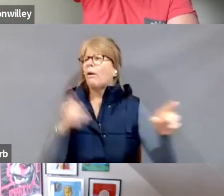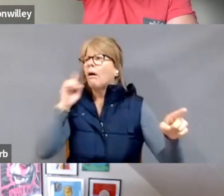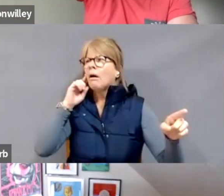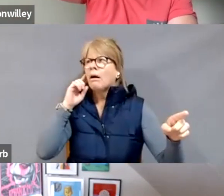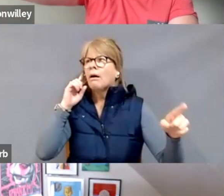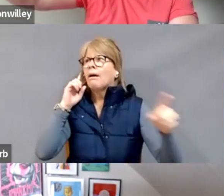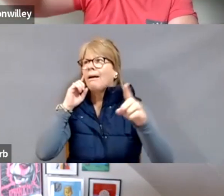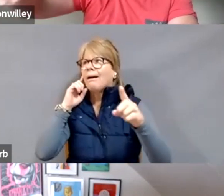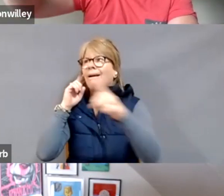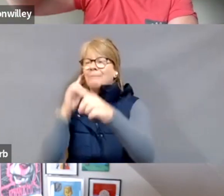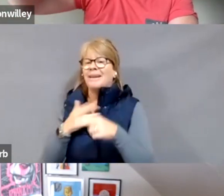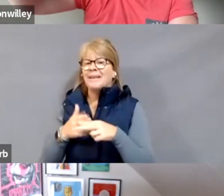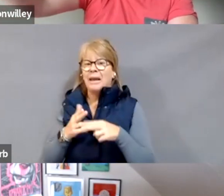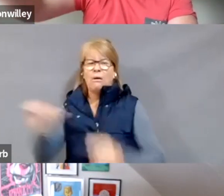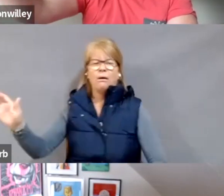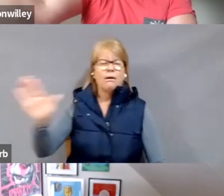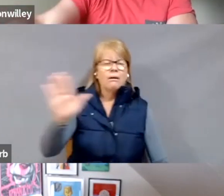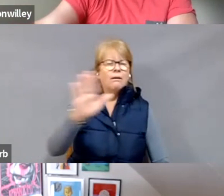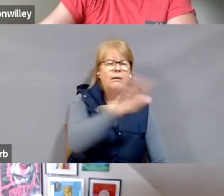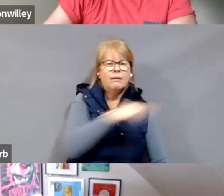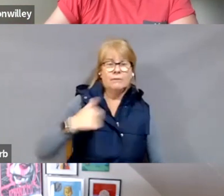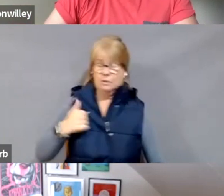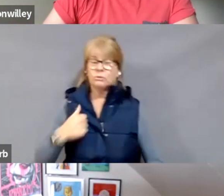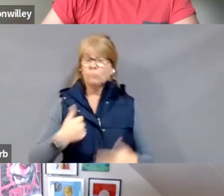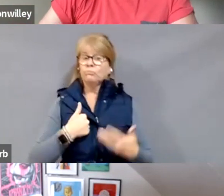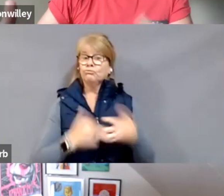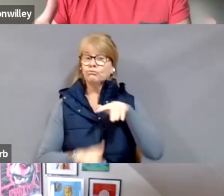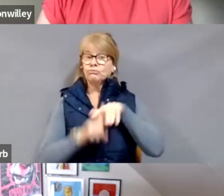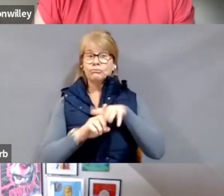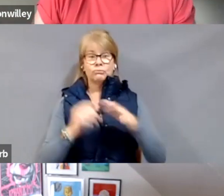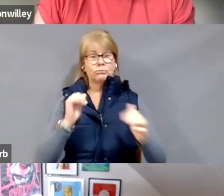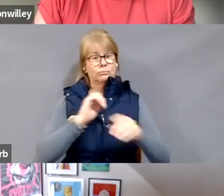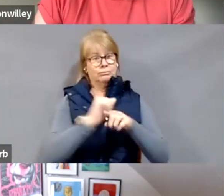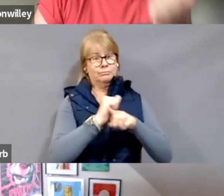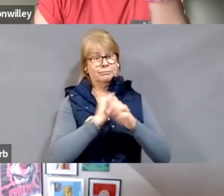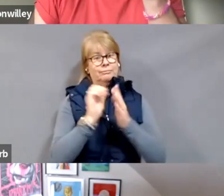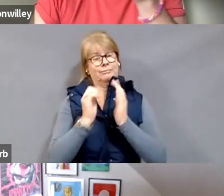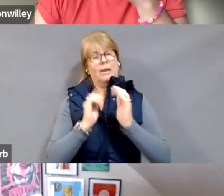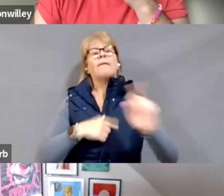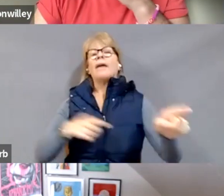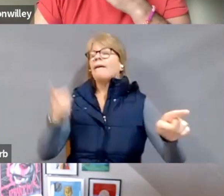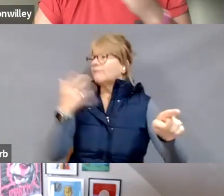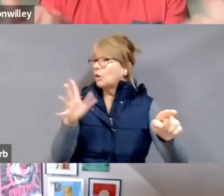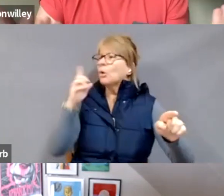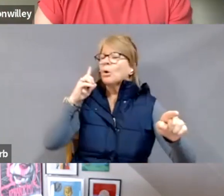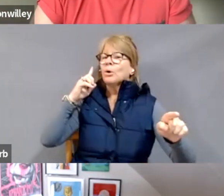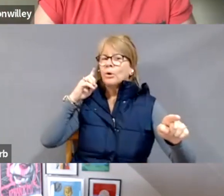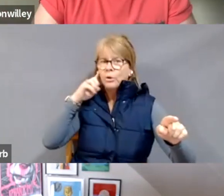directors across Canada. And so when I would audition, they would have heard my name.